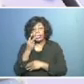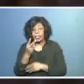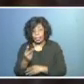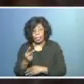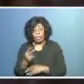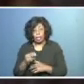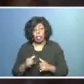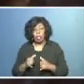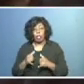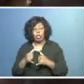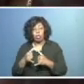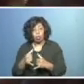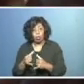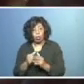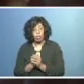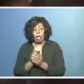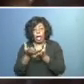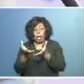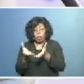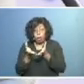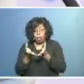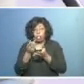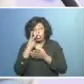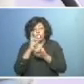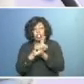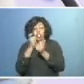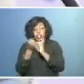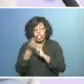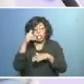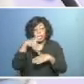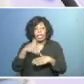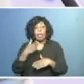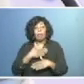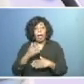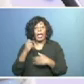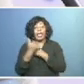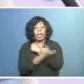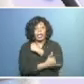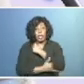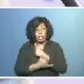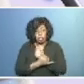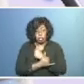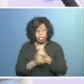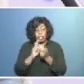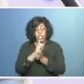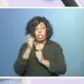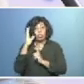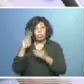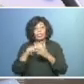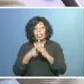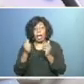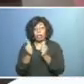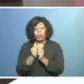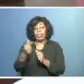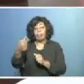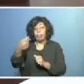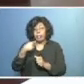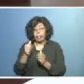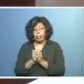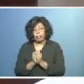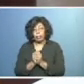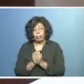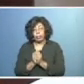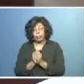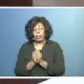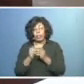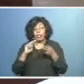rewards reaped. I want to see change in my country, and the change is going to start with me. Statistics show the increase in